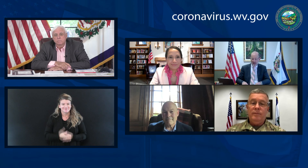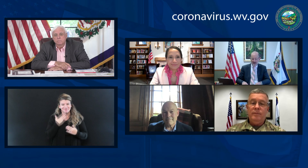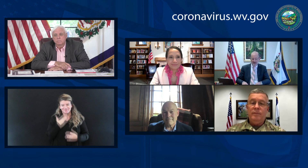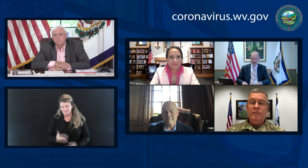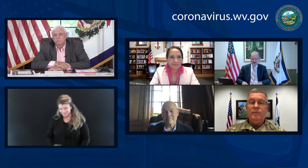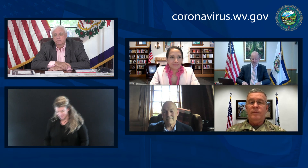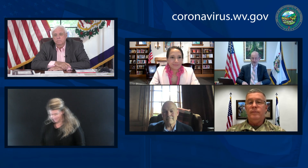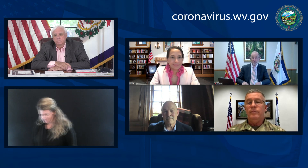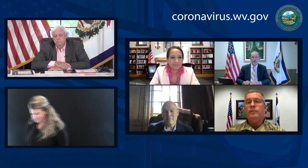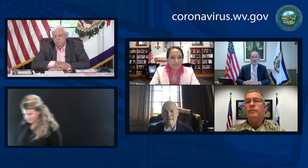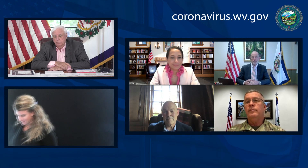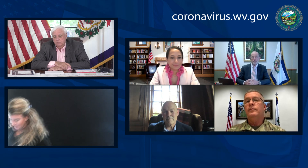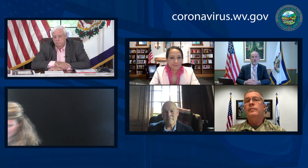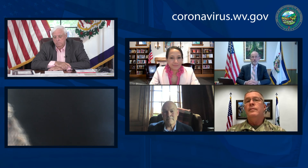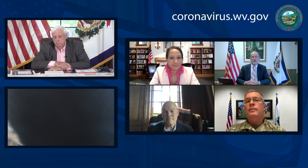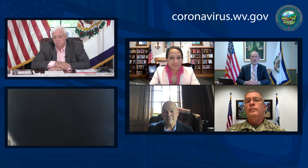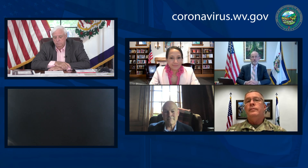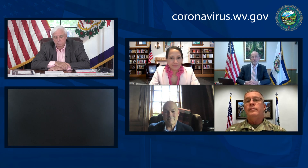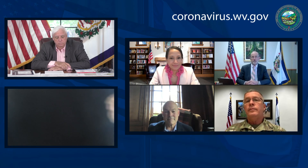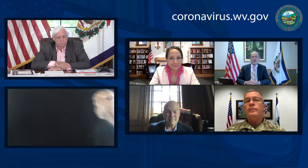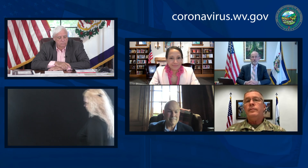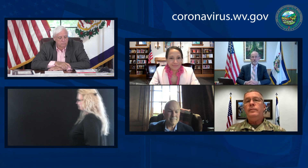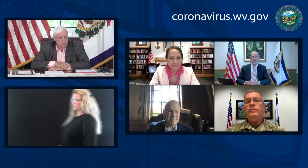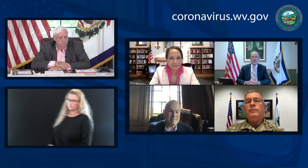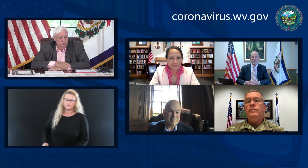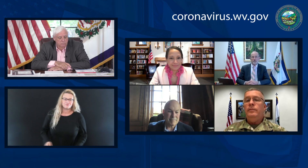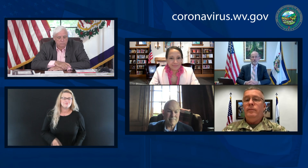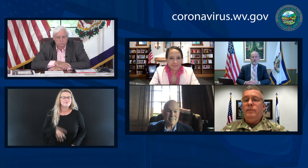now go to Dr. Clay Marsh, our coronavirus czar.